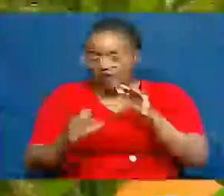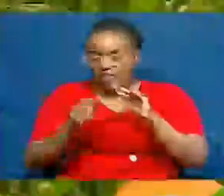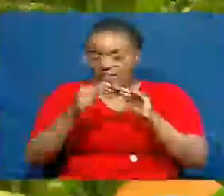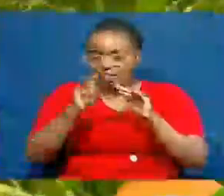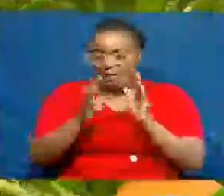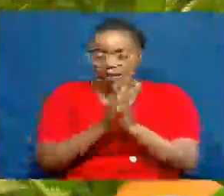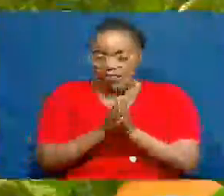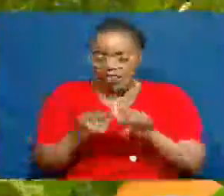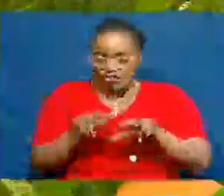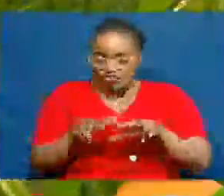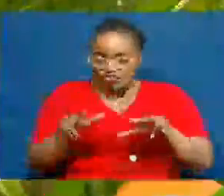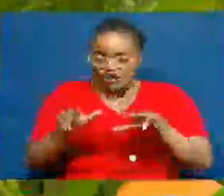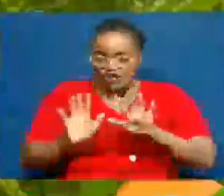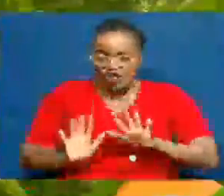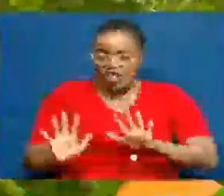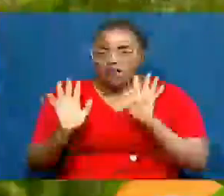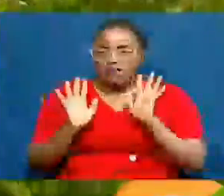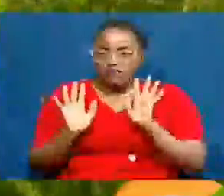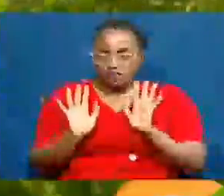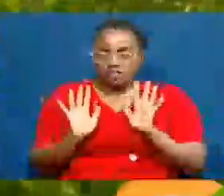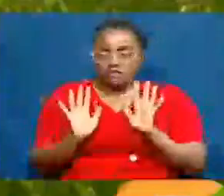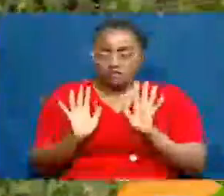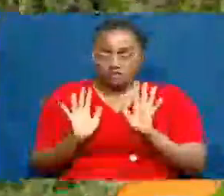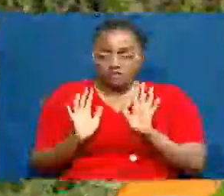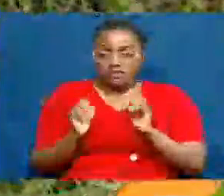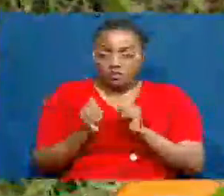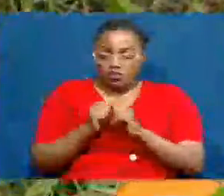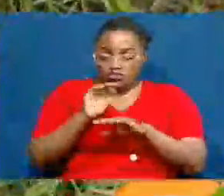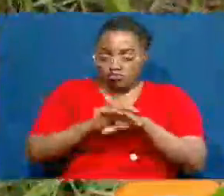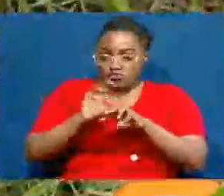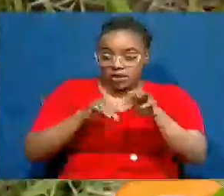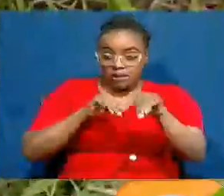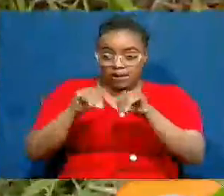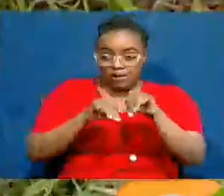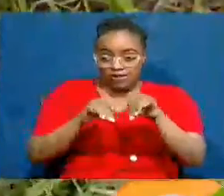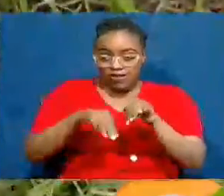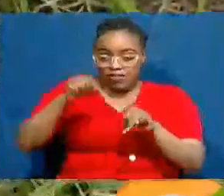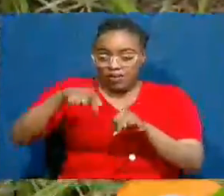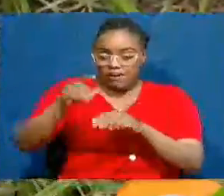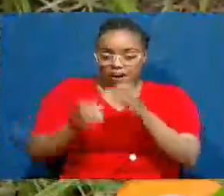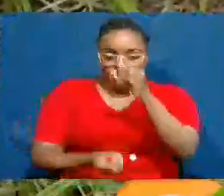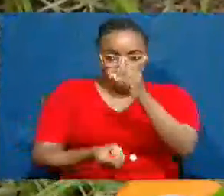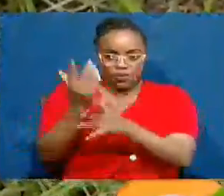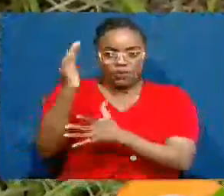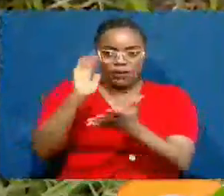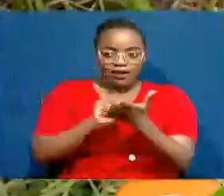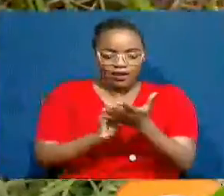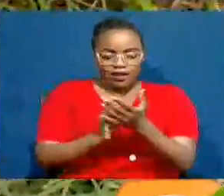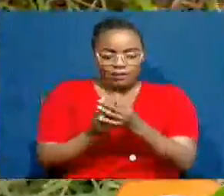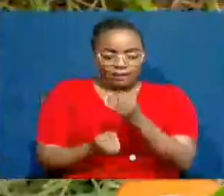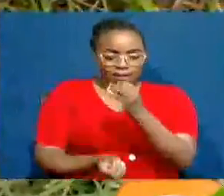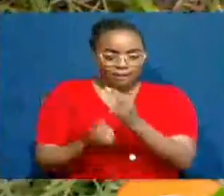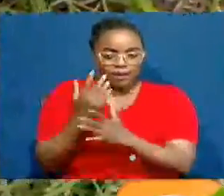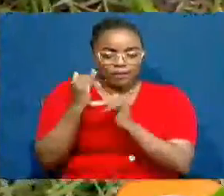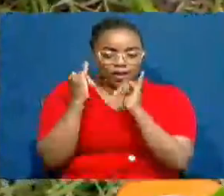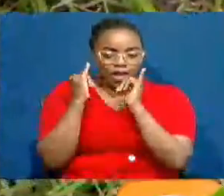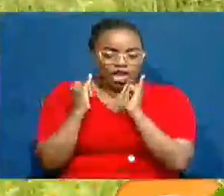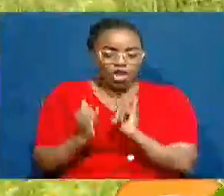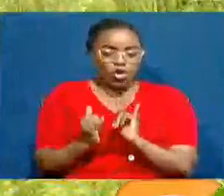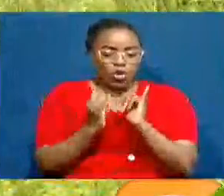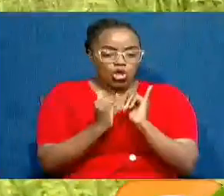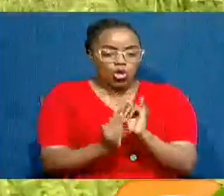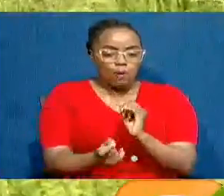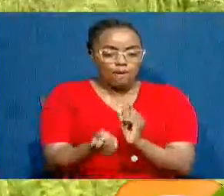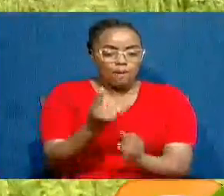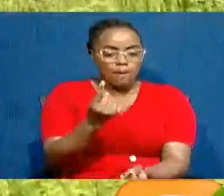root system in the field. With proper management, the plant regenerates and produces new shoots,